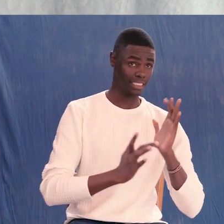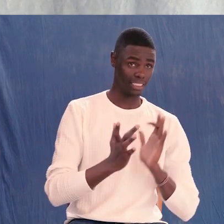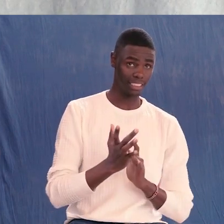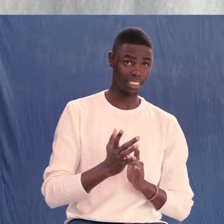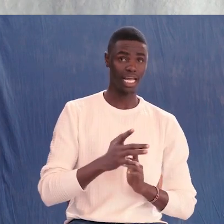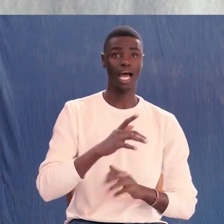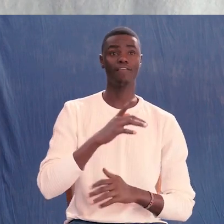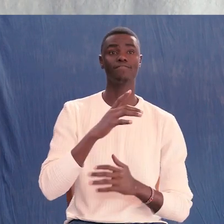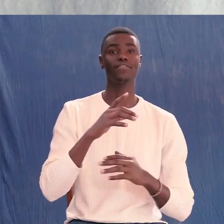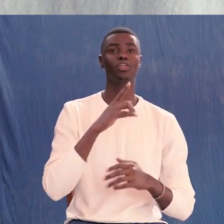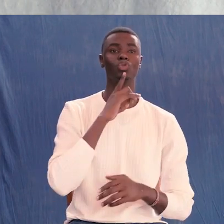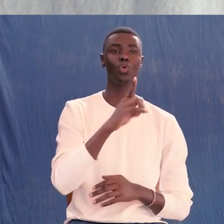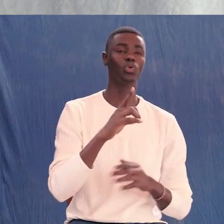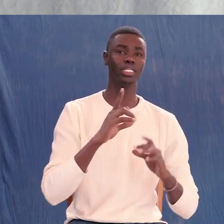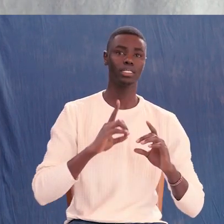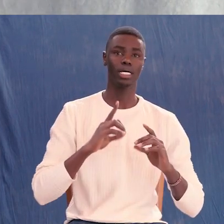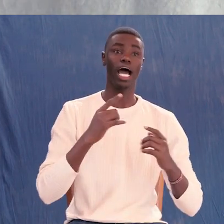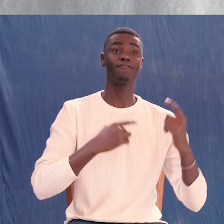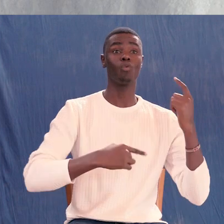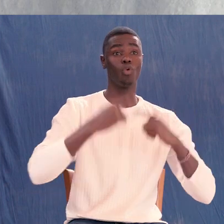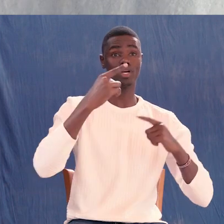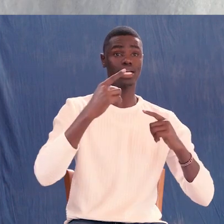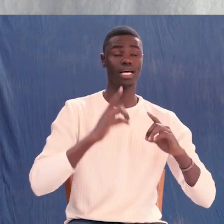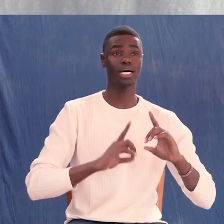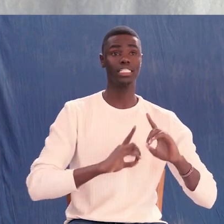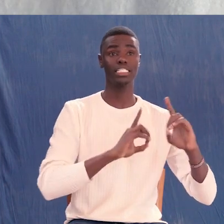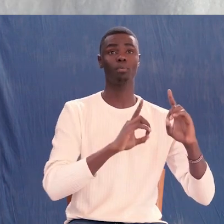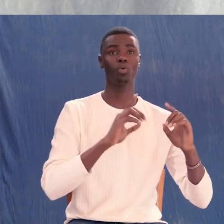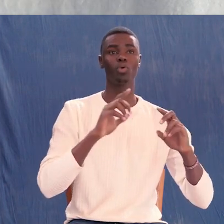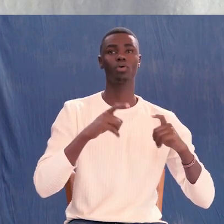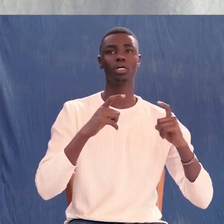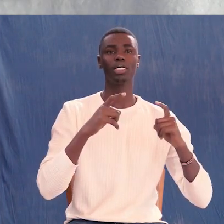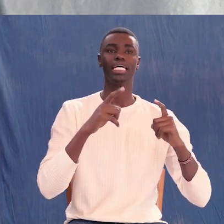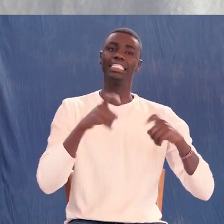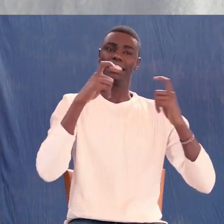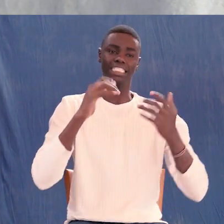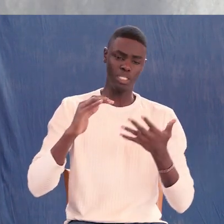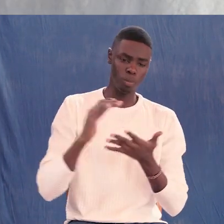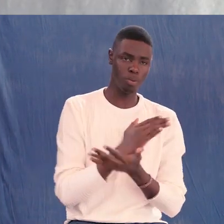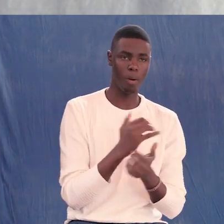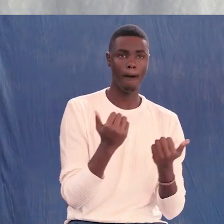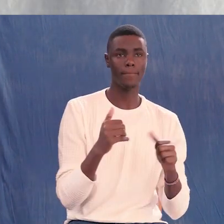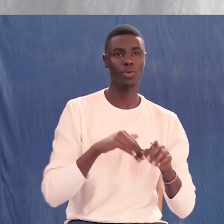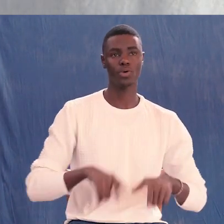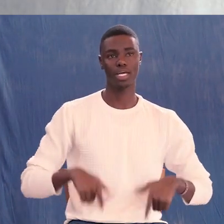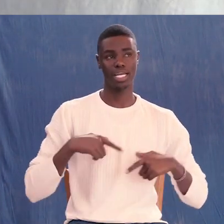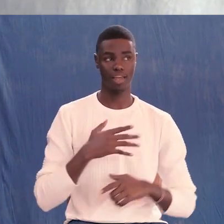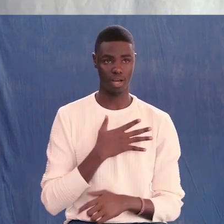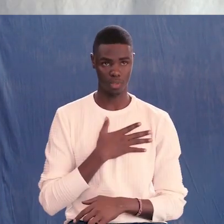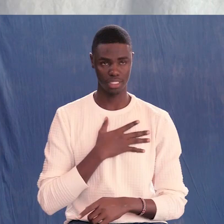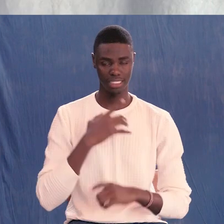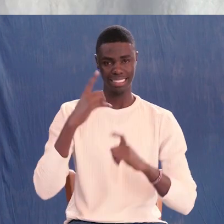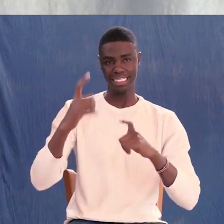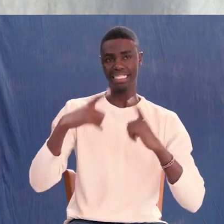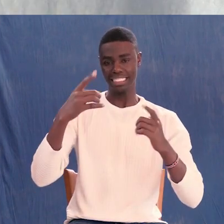this decisive victory against sin, sin is not yet eradicated in our lives. Sin